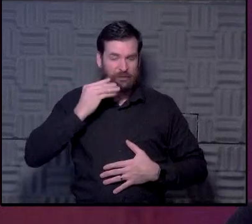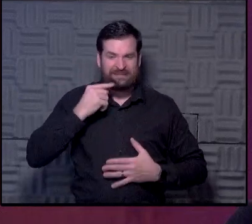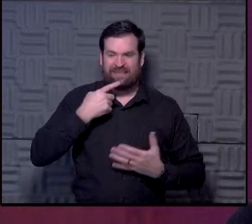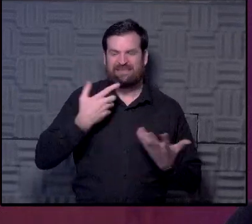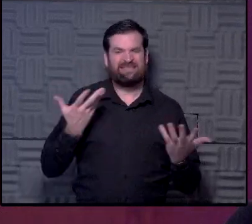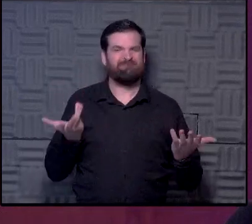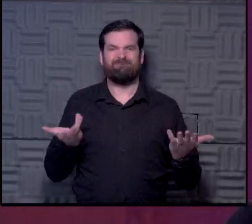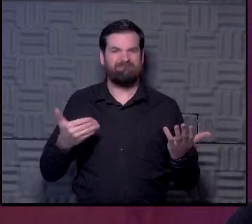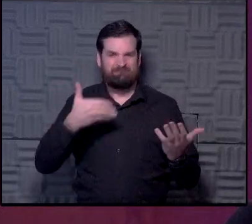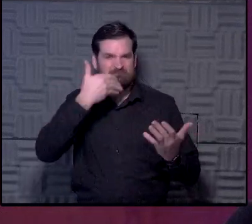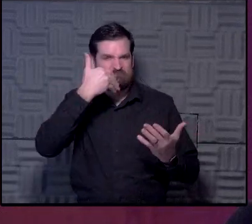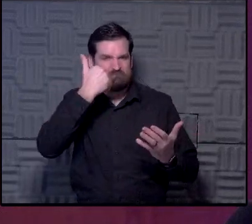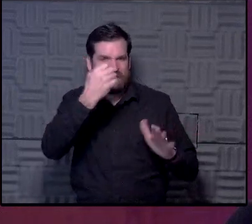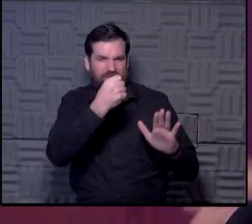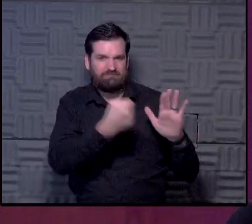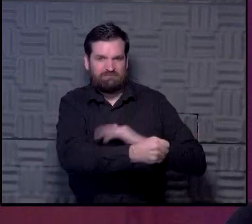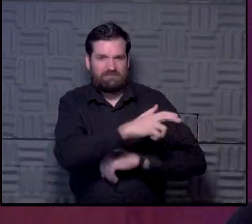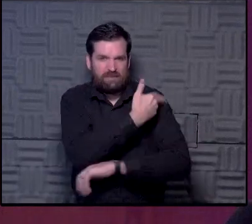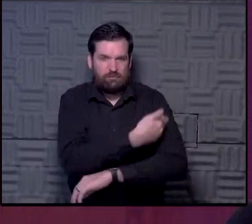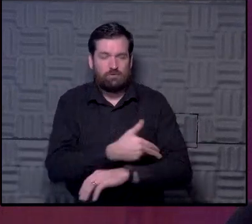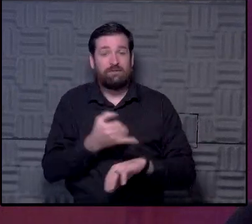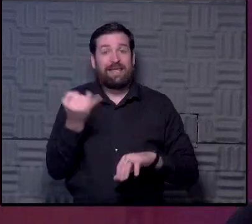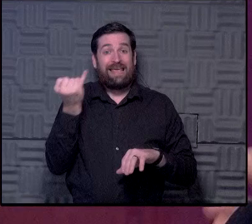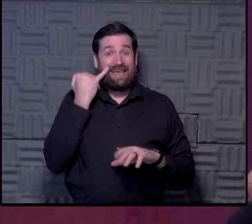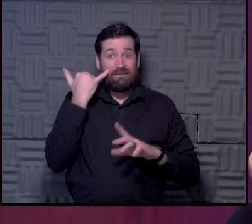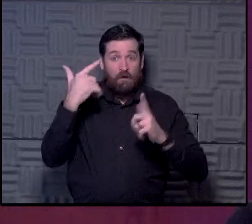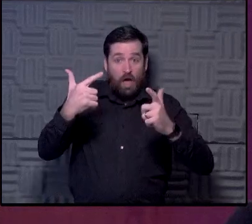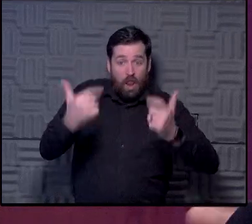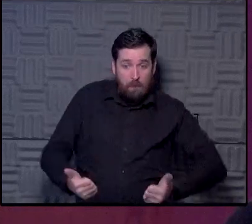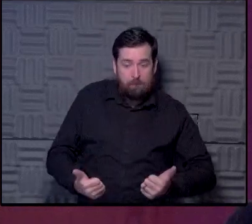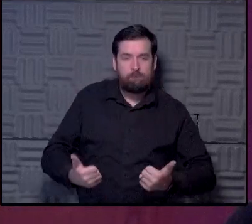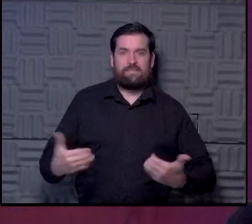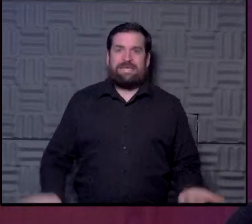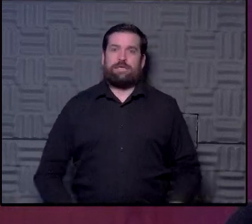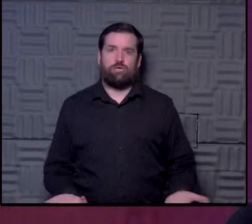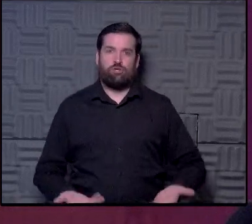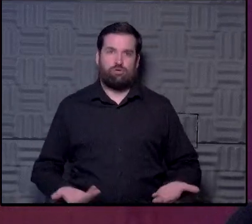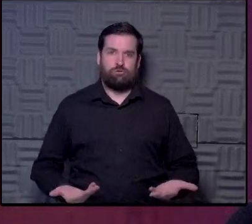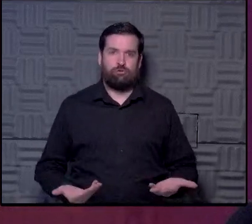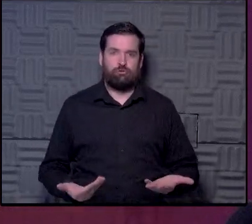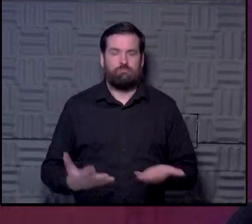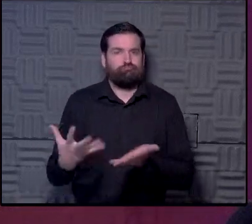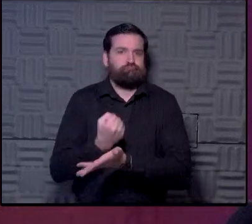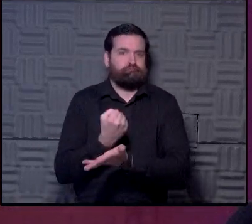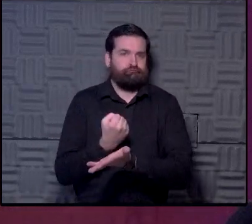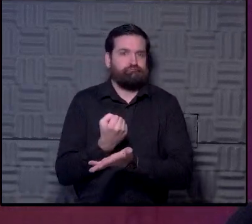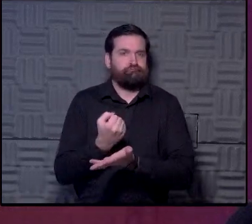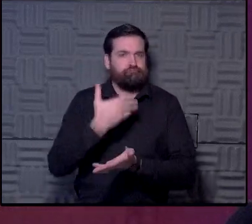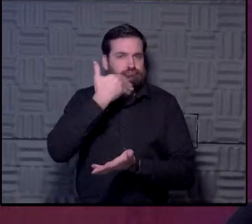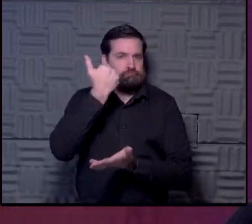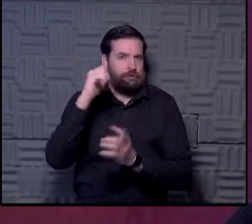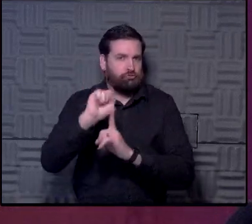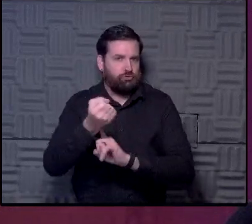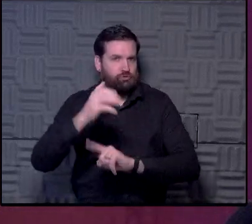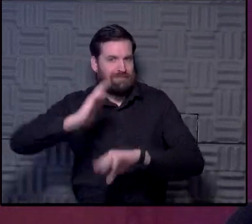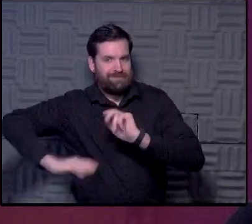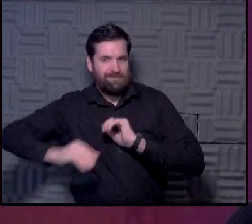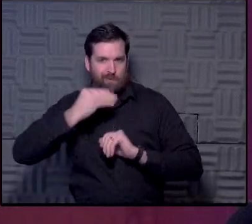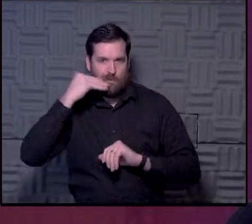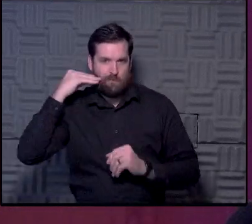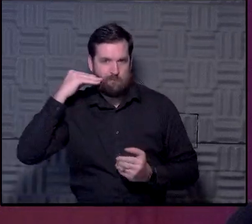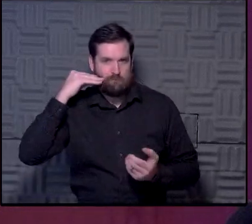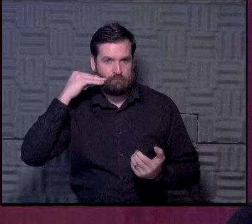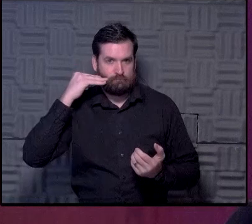it's better for you to be in the hospital. If you turn for the worse a little bit, at least you're here. And that's a better circumstance than being at home in my